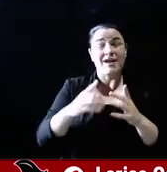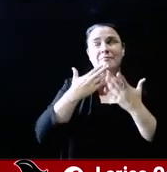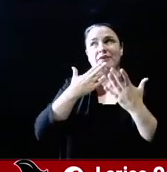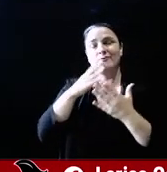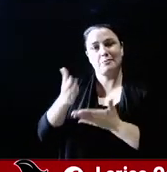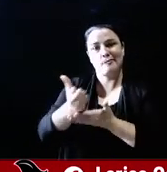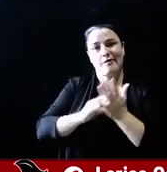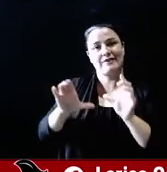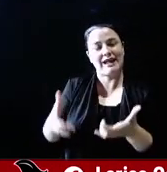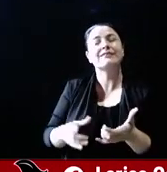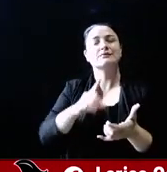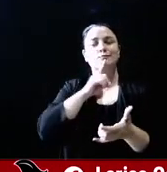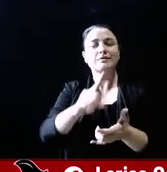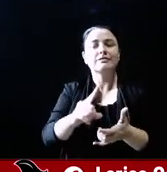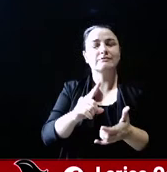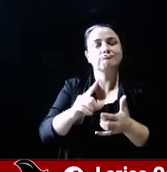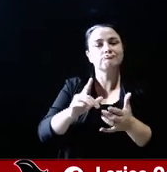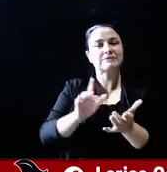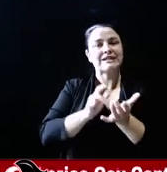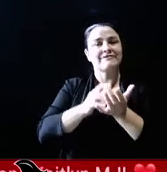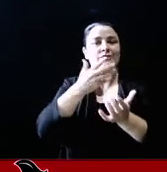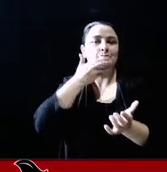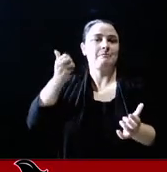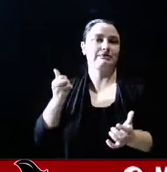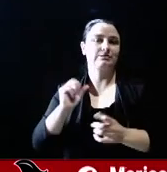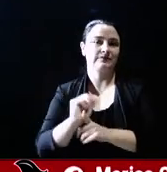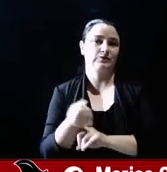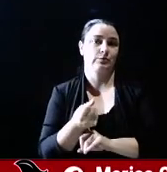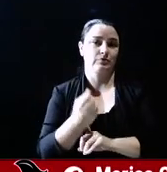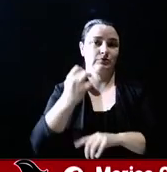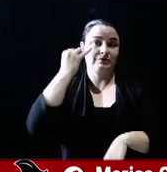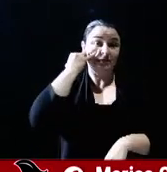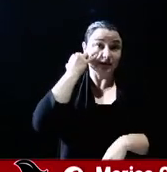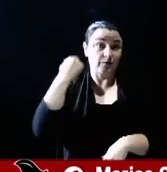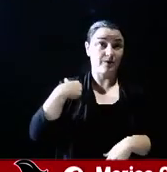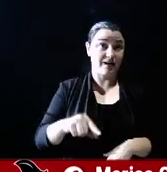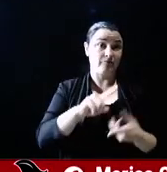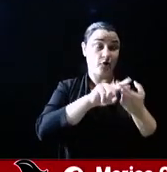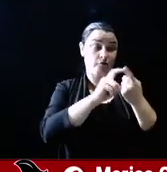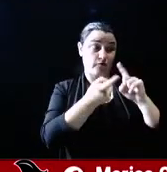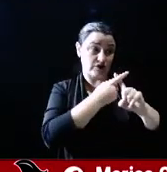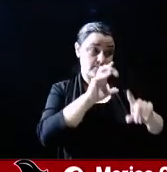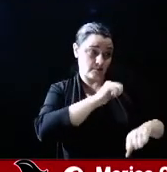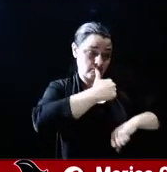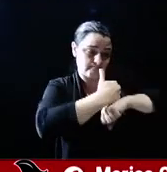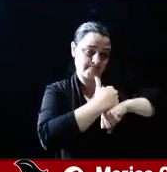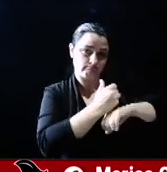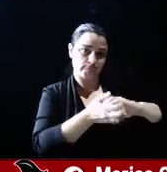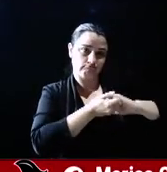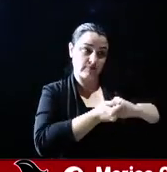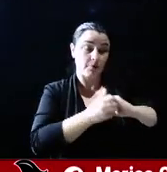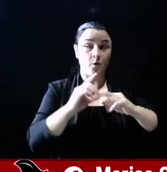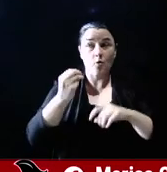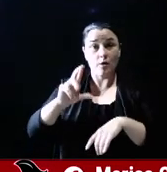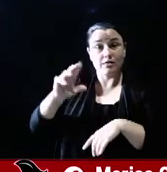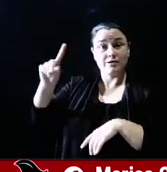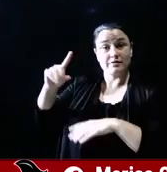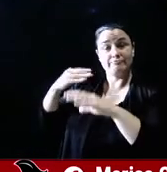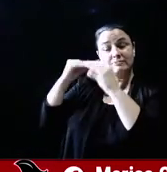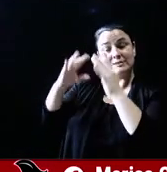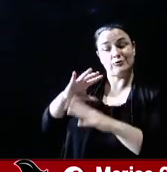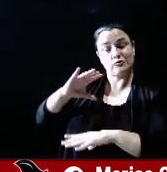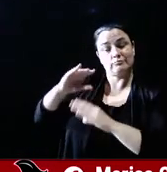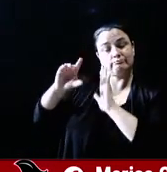of situations. Whether it be the friendships that we forged with our classmates or the examples that our teachers set, we pray to